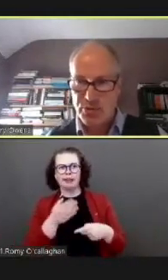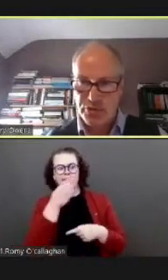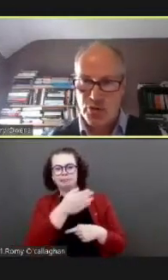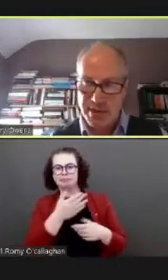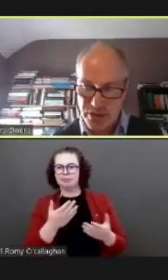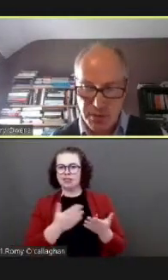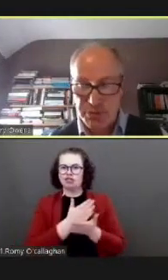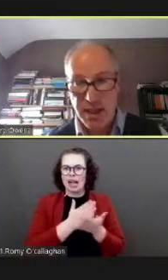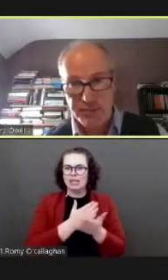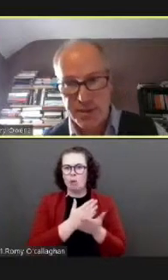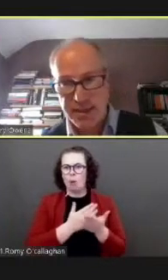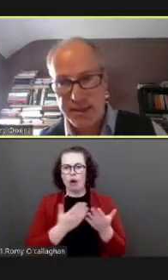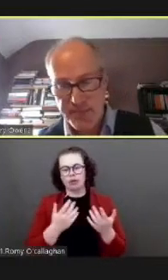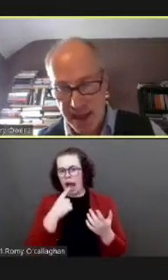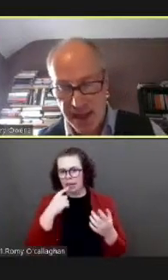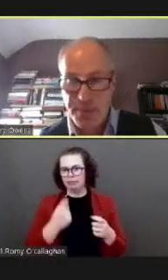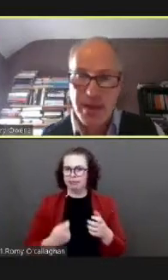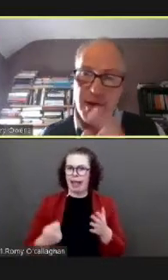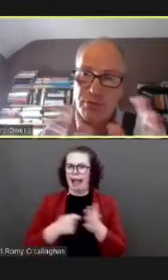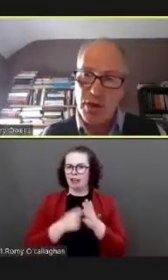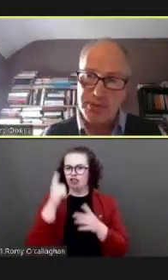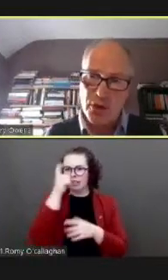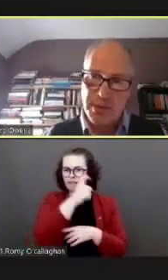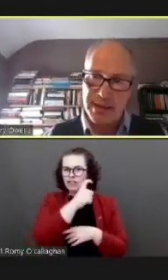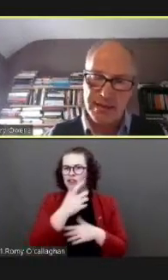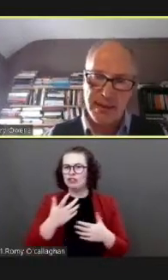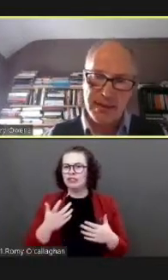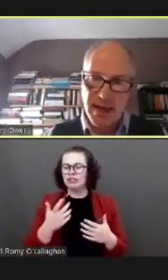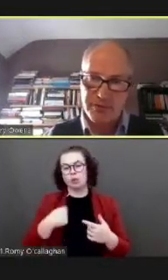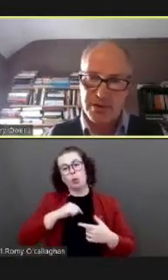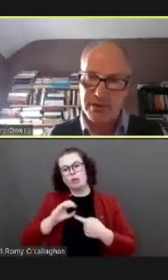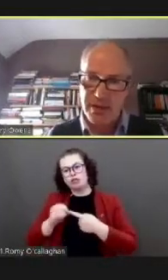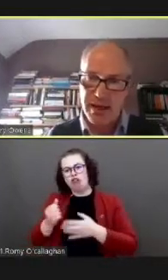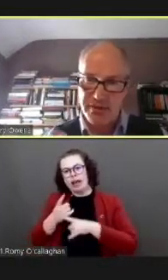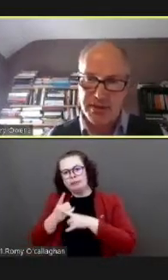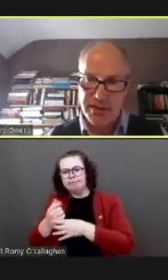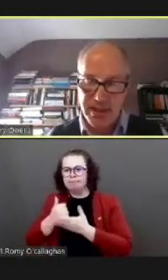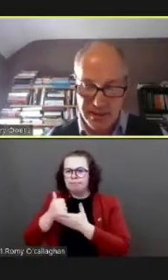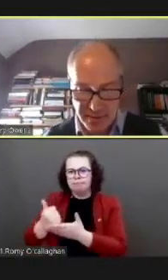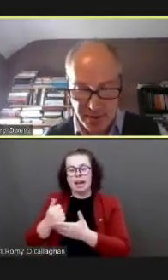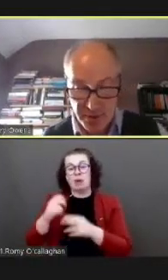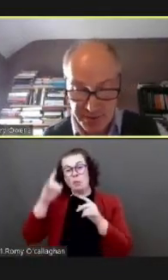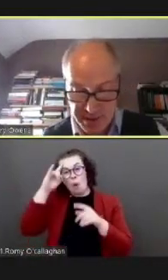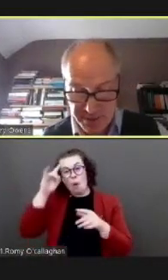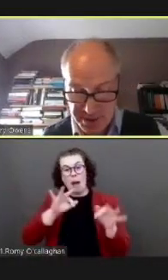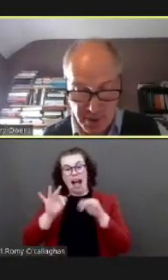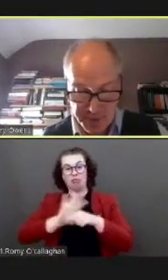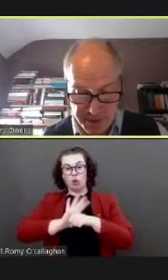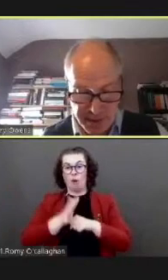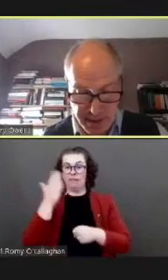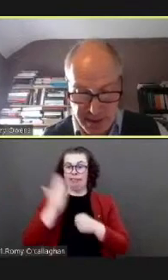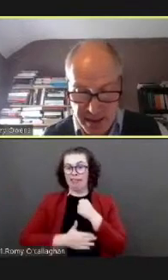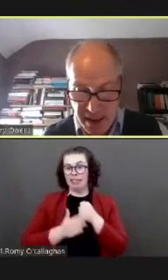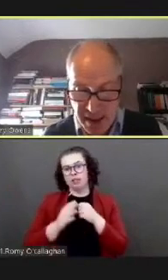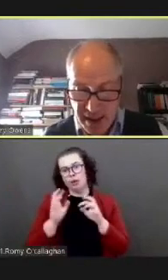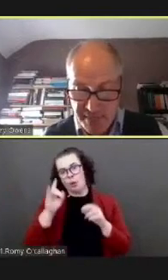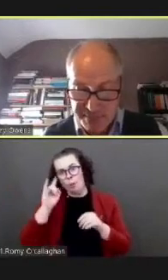access transport normally. So we would help with that. And we hope to go back to that after things settle, hopefully after